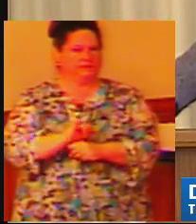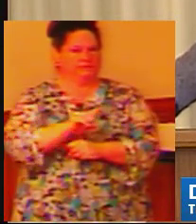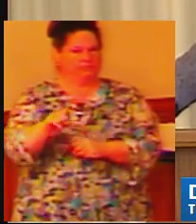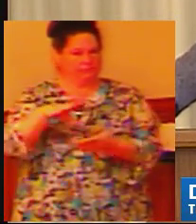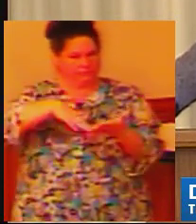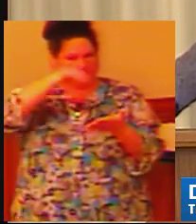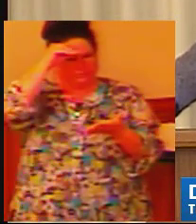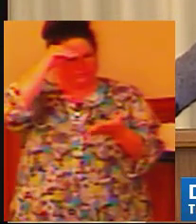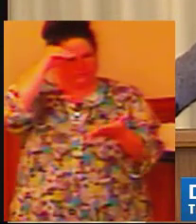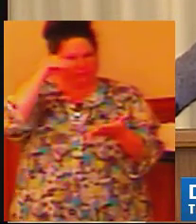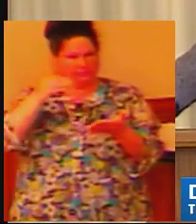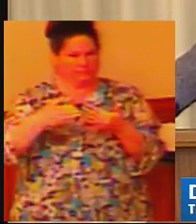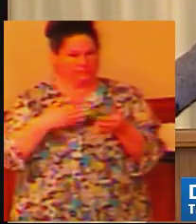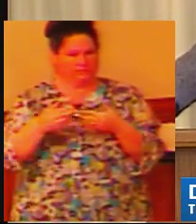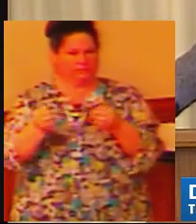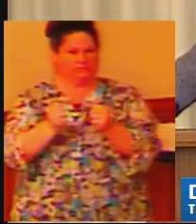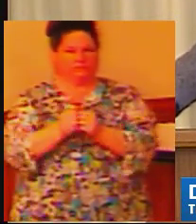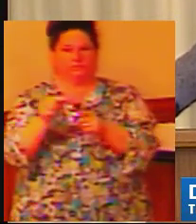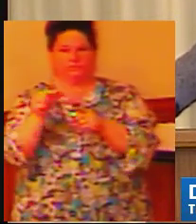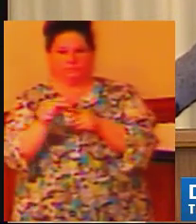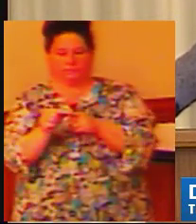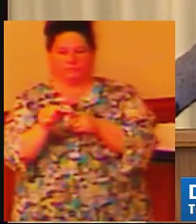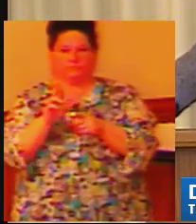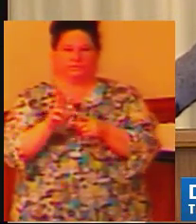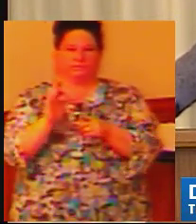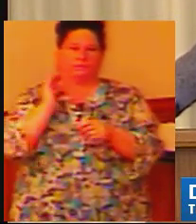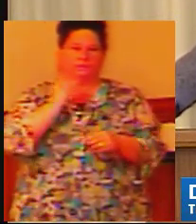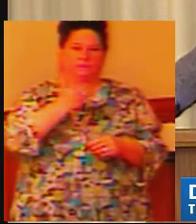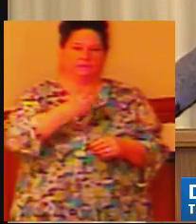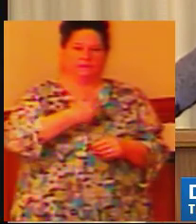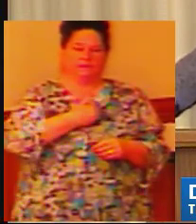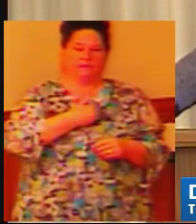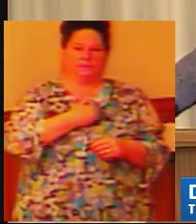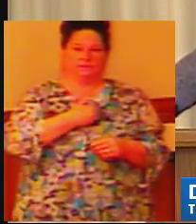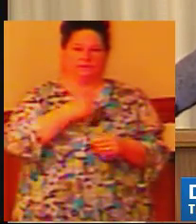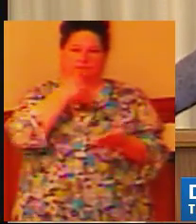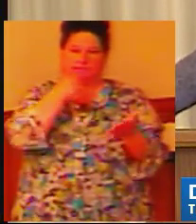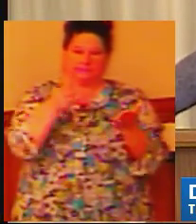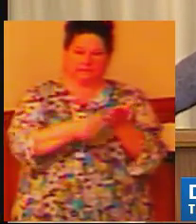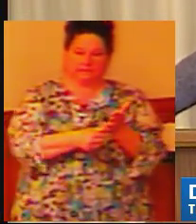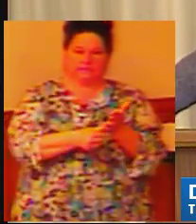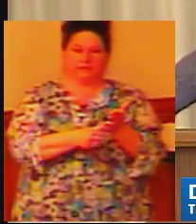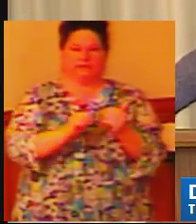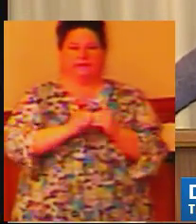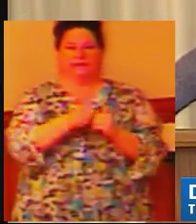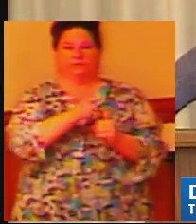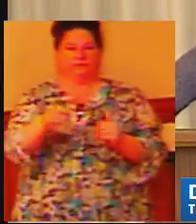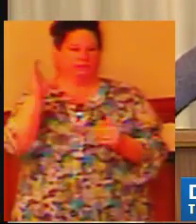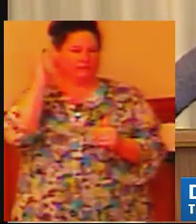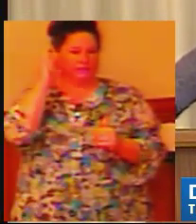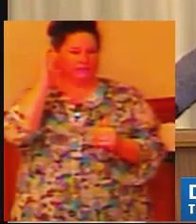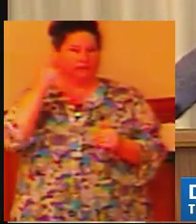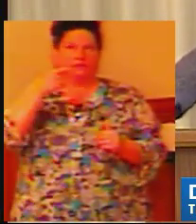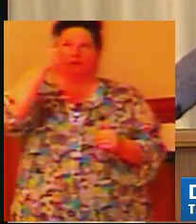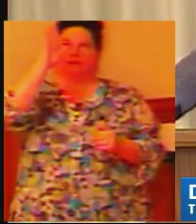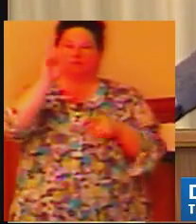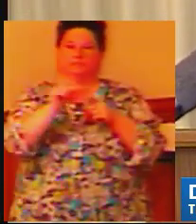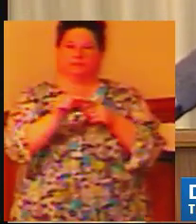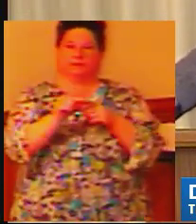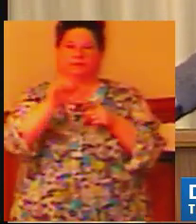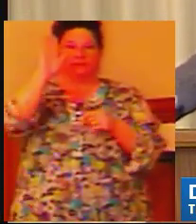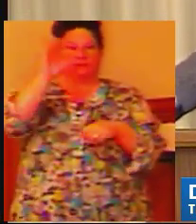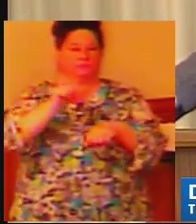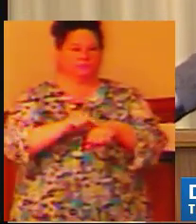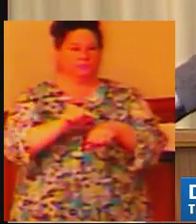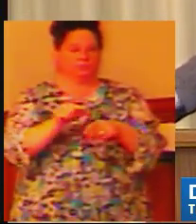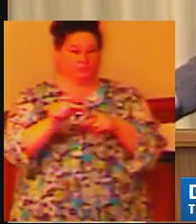taught, whether by word or our epistle. So however you hear God's power and his word,